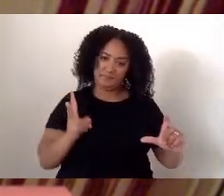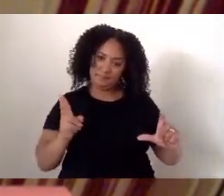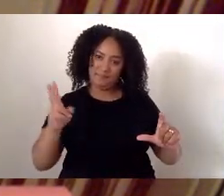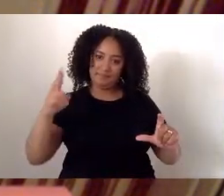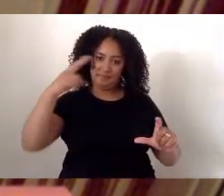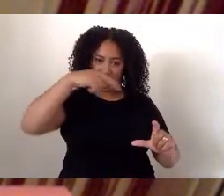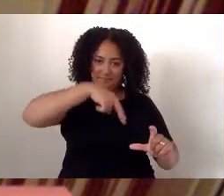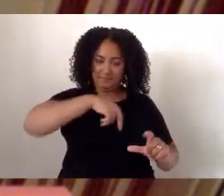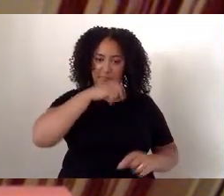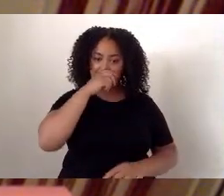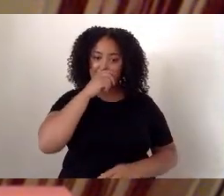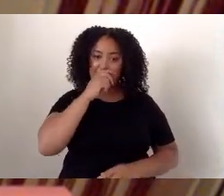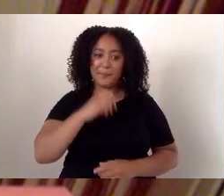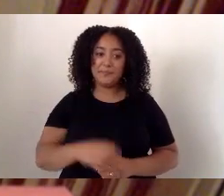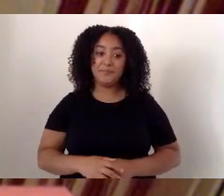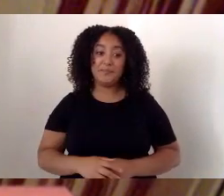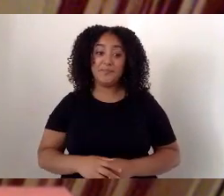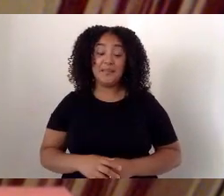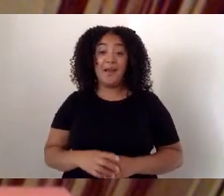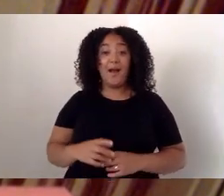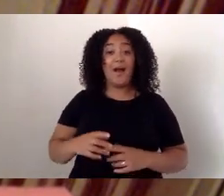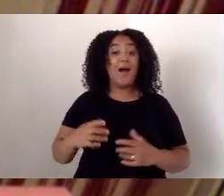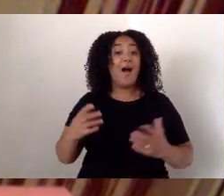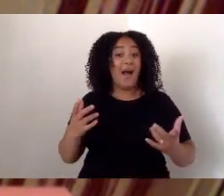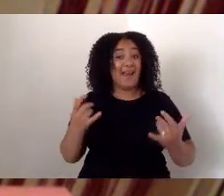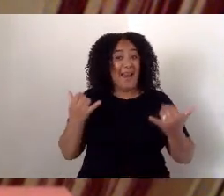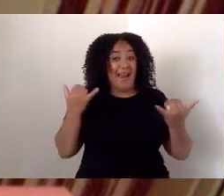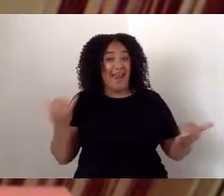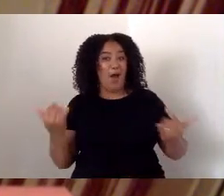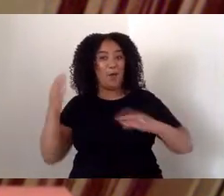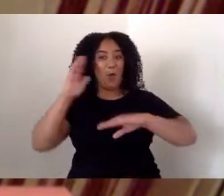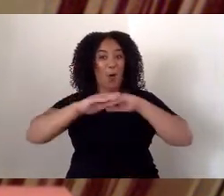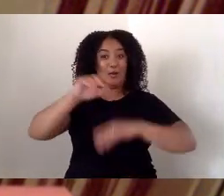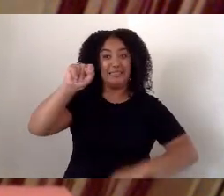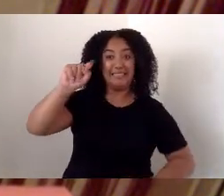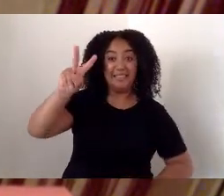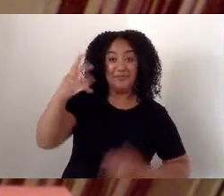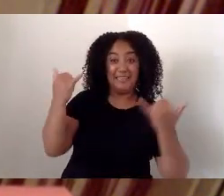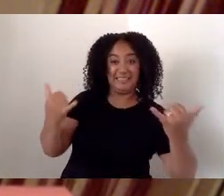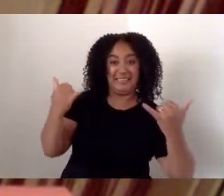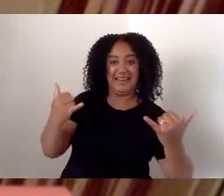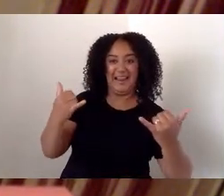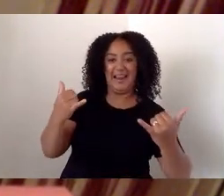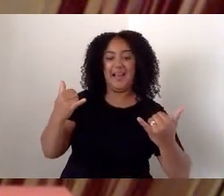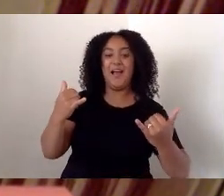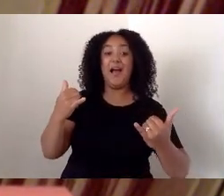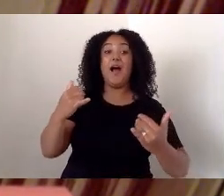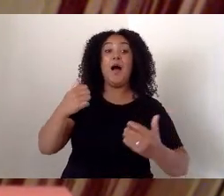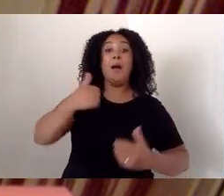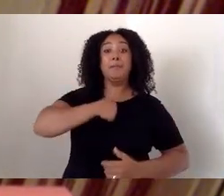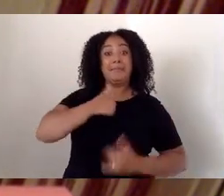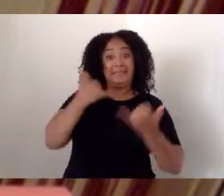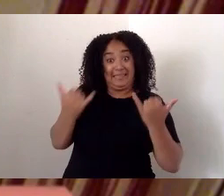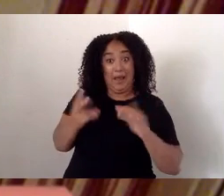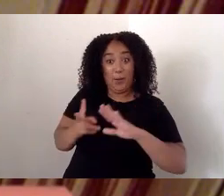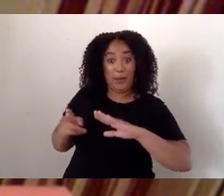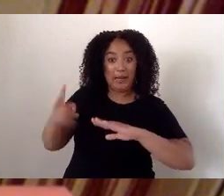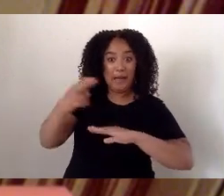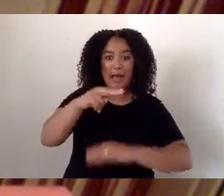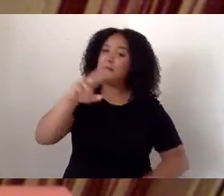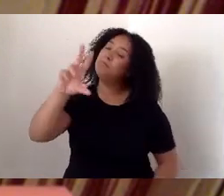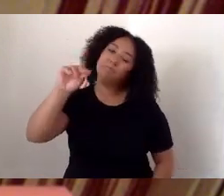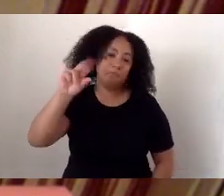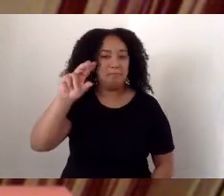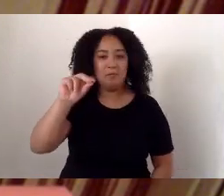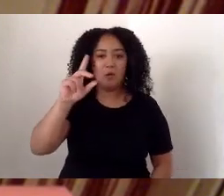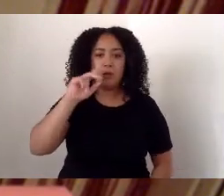And because we have the magic of television today, I'm not gonna cut this out myself because I've already done it, but we are going to open up this box